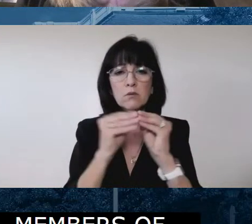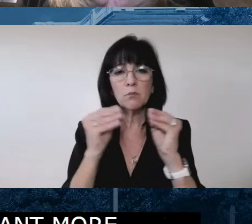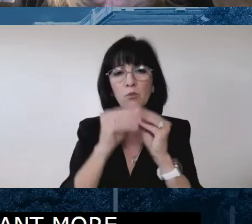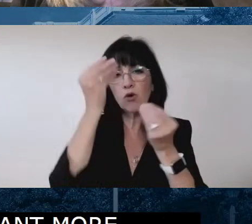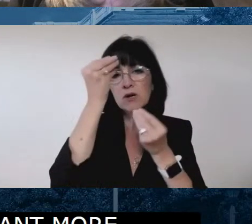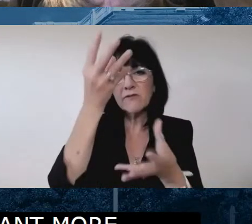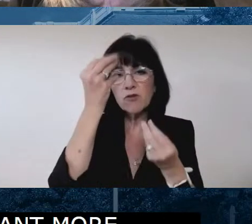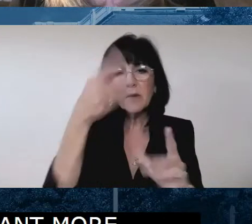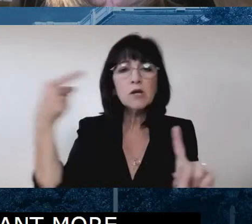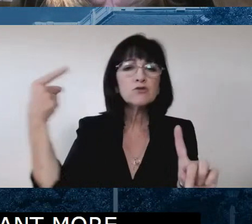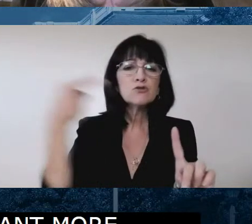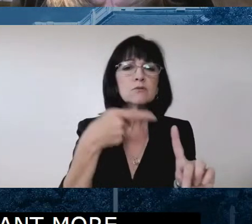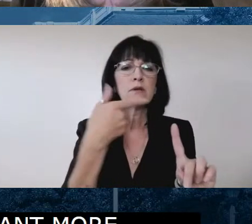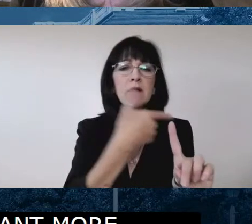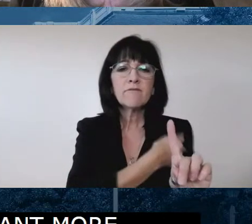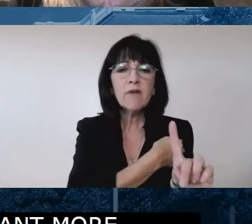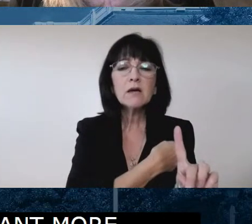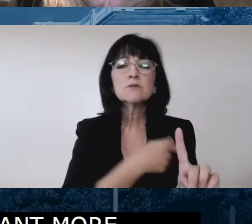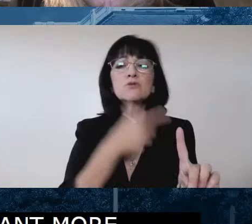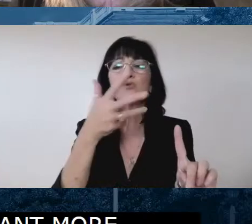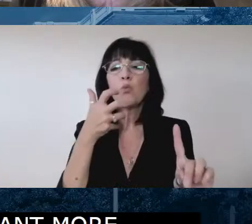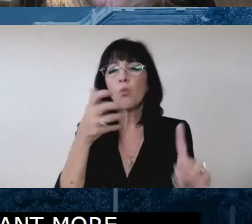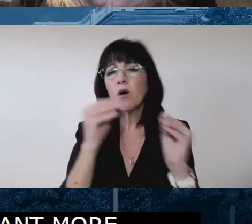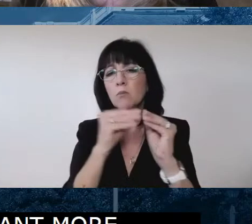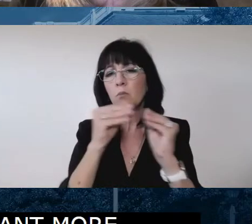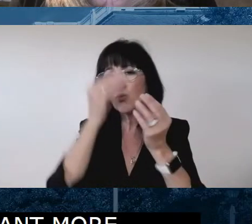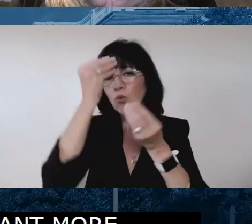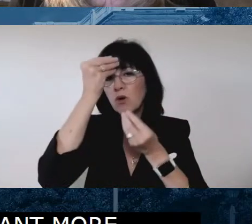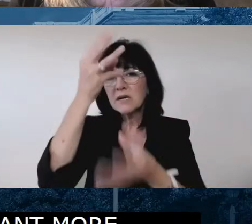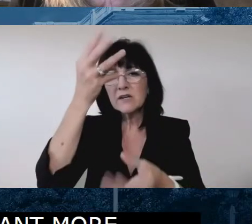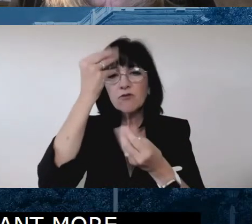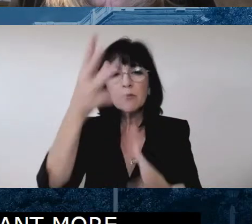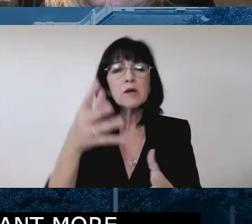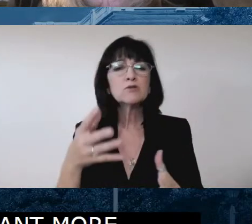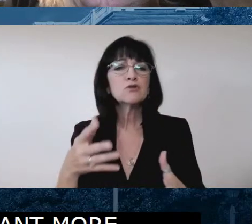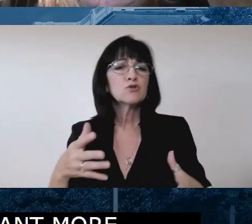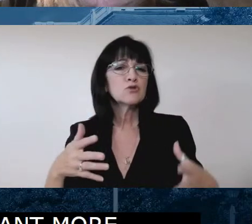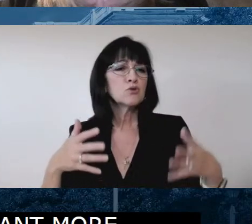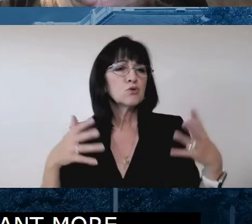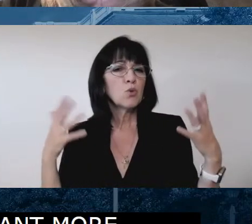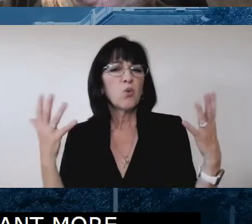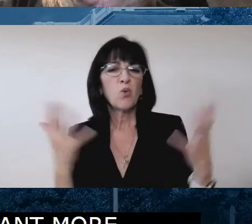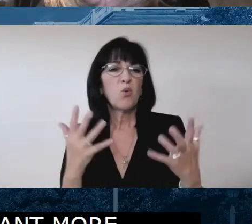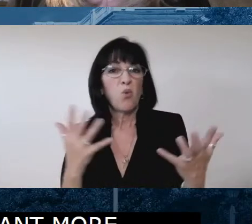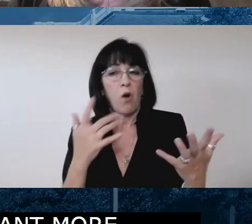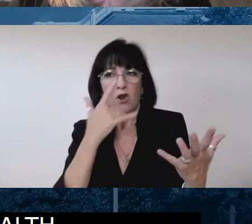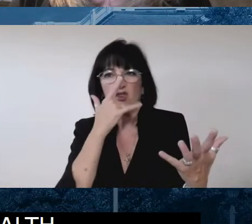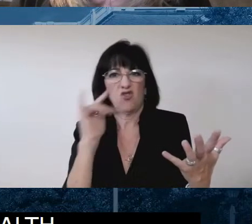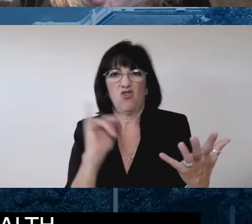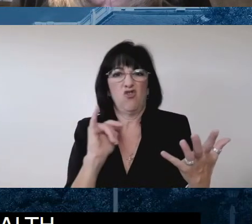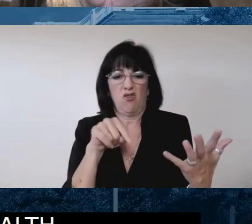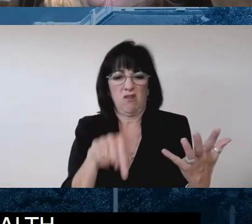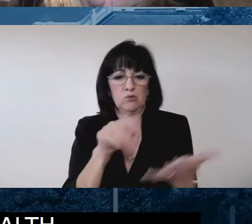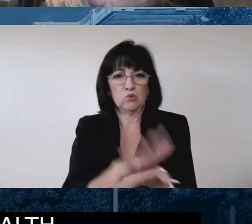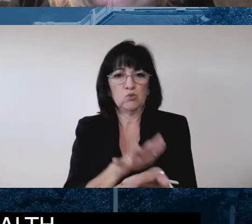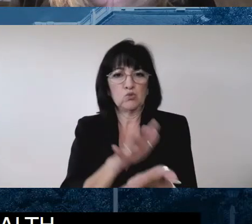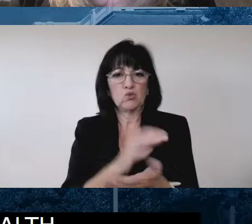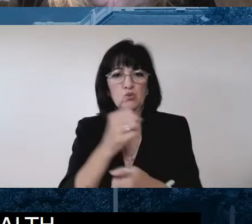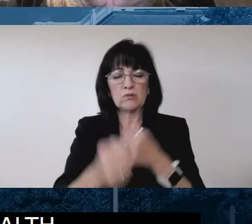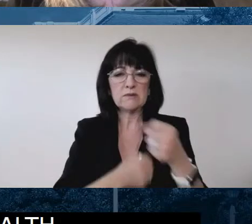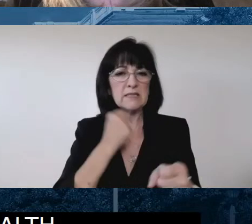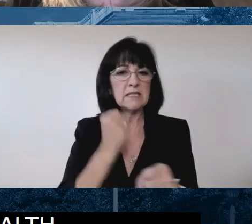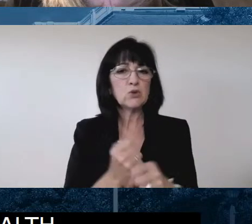vaccination, and even from a health perspective, what the year is going to look like for students, please